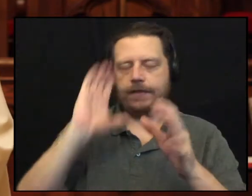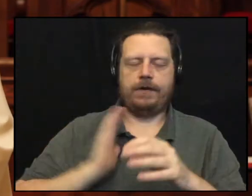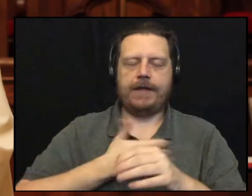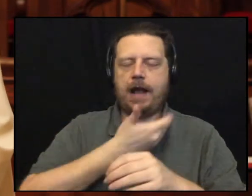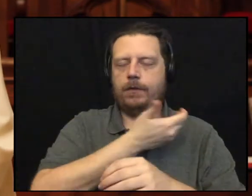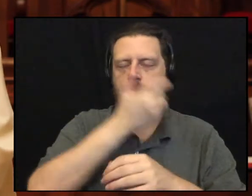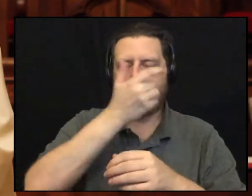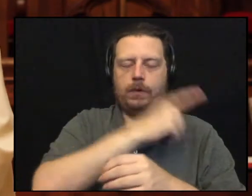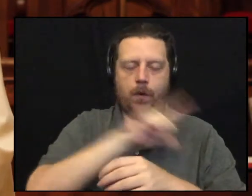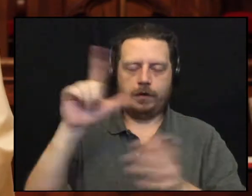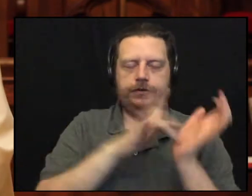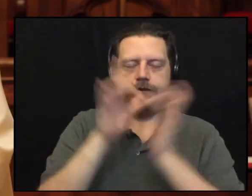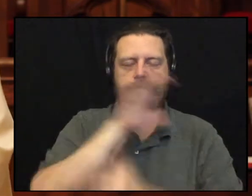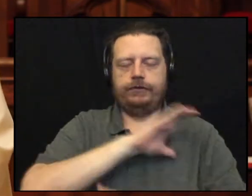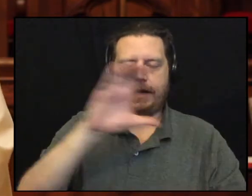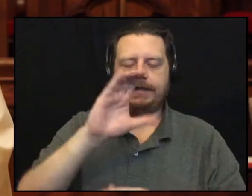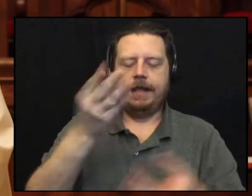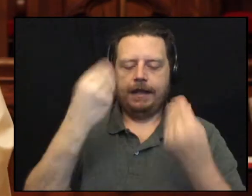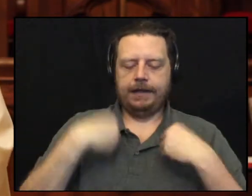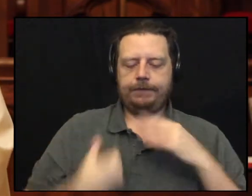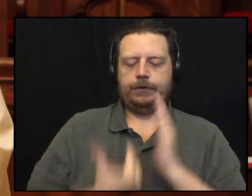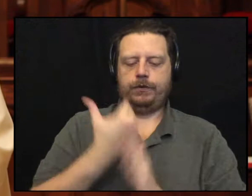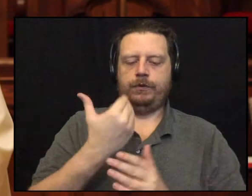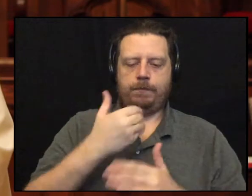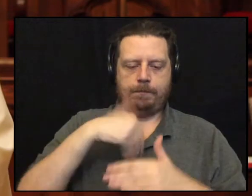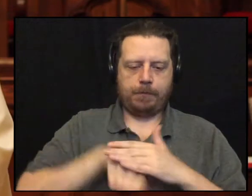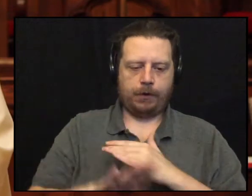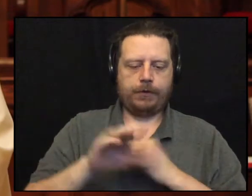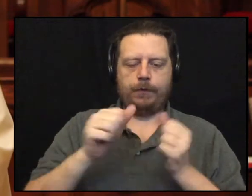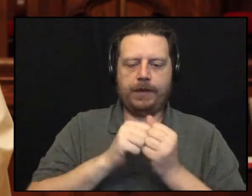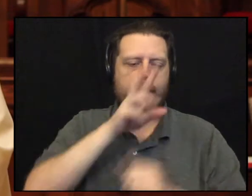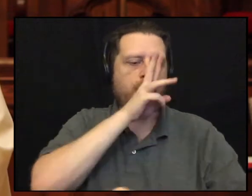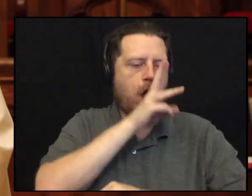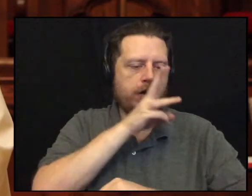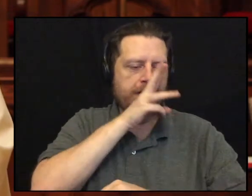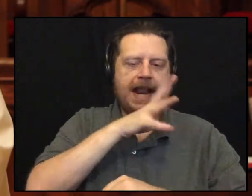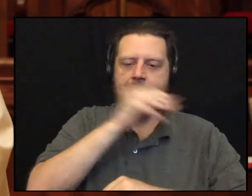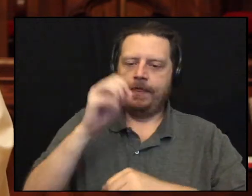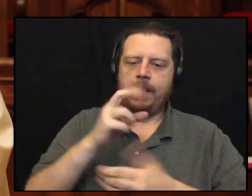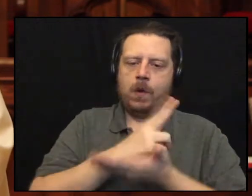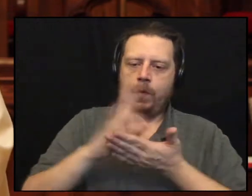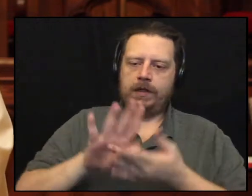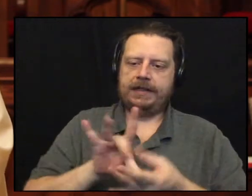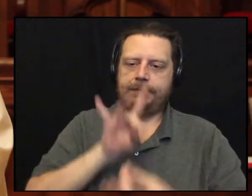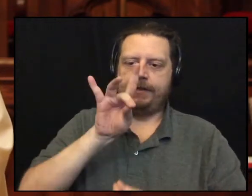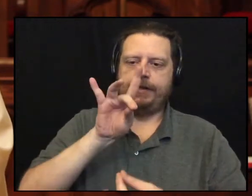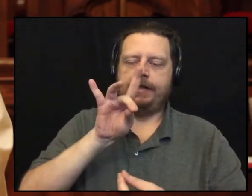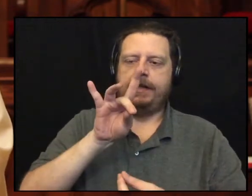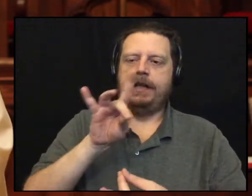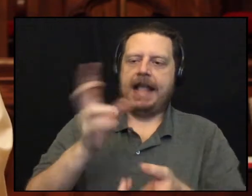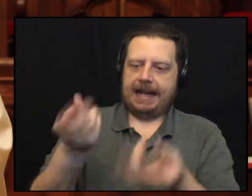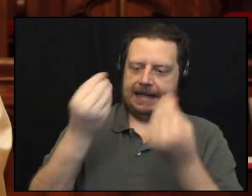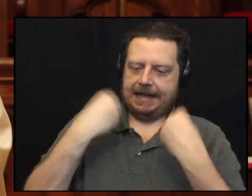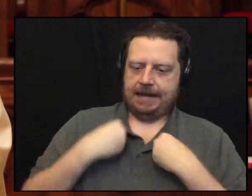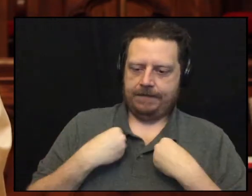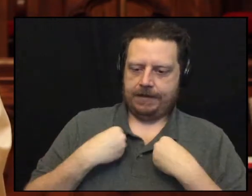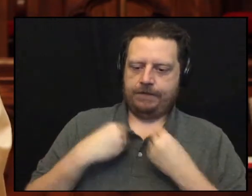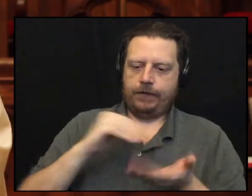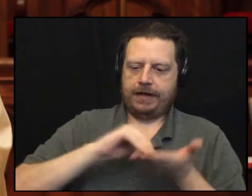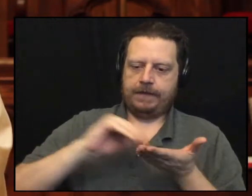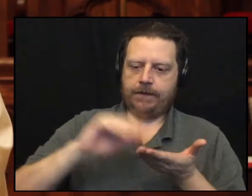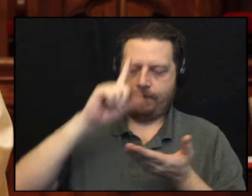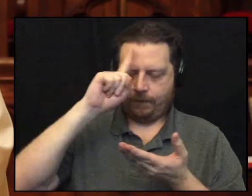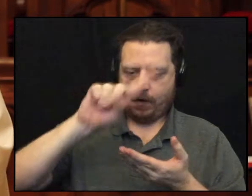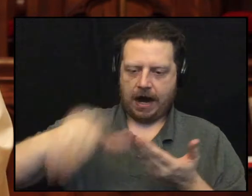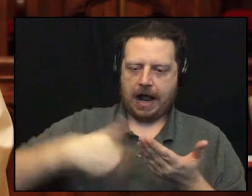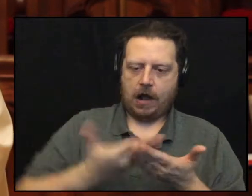Christ, who has given us new birth by water and the Holy Spirit and bestowed on us forgiveness of our sins, keep